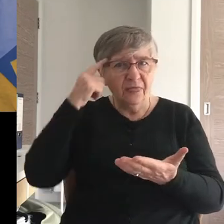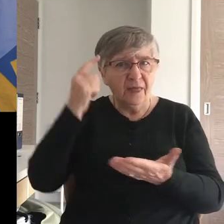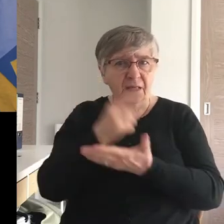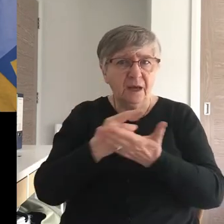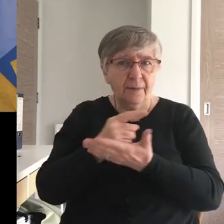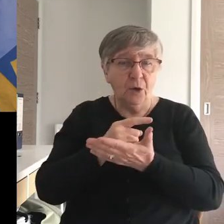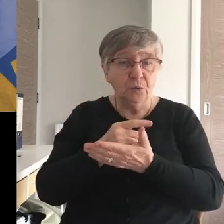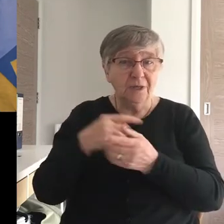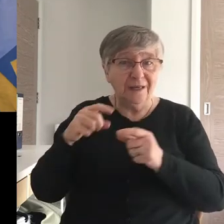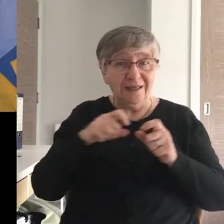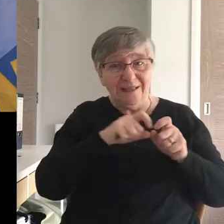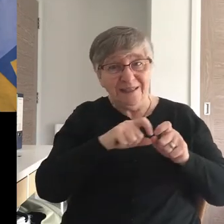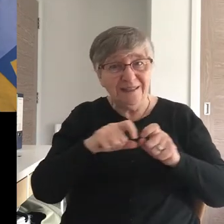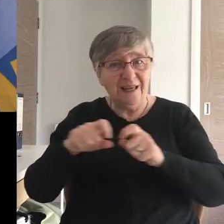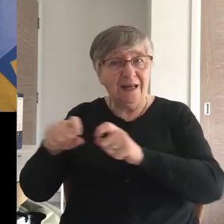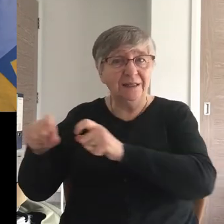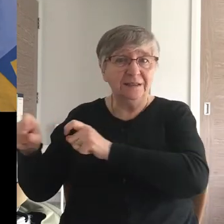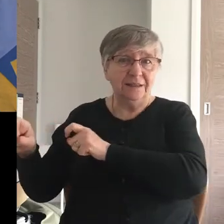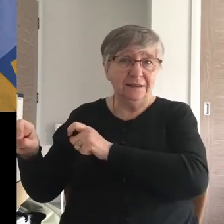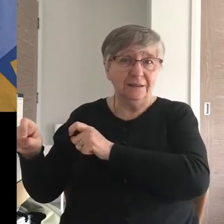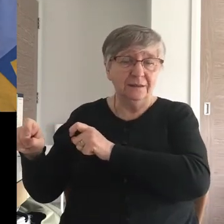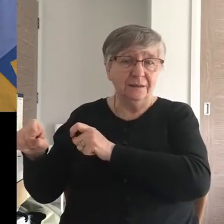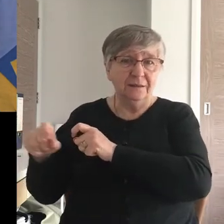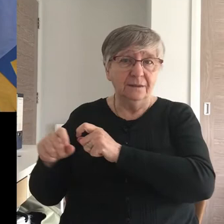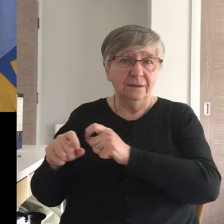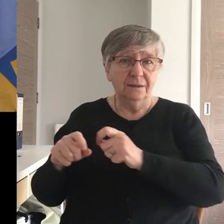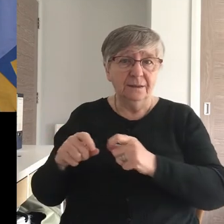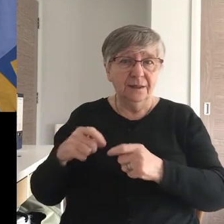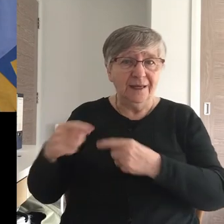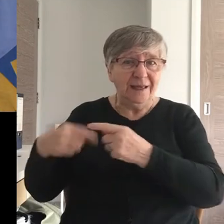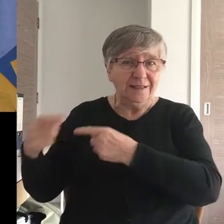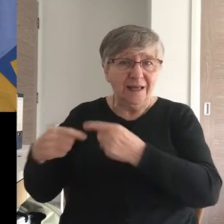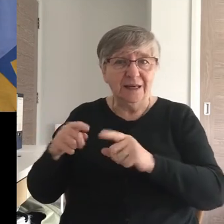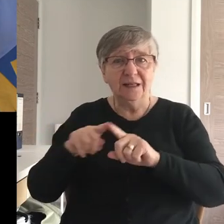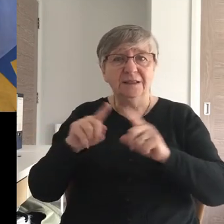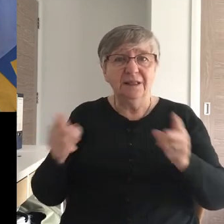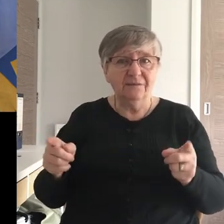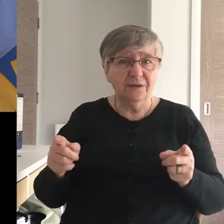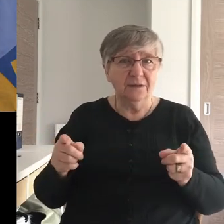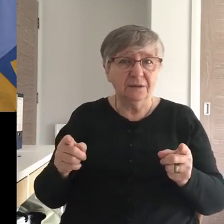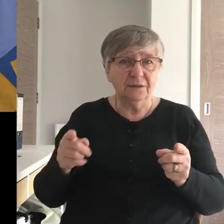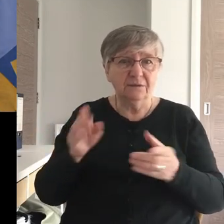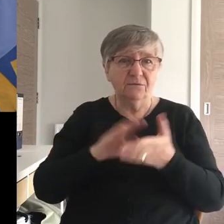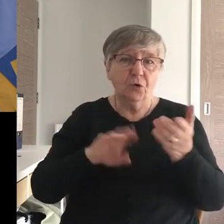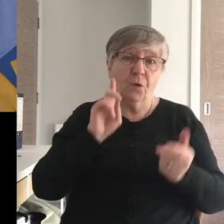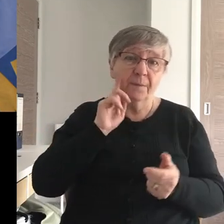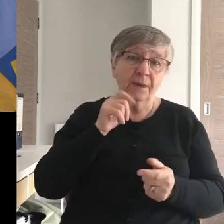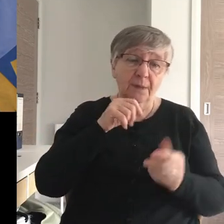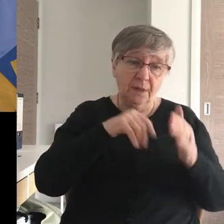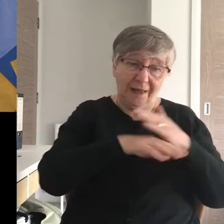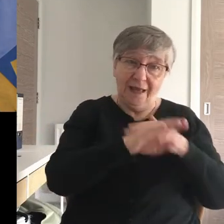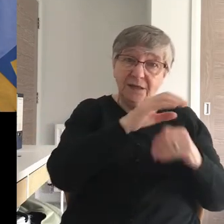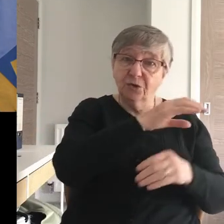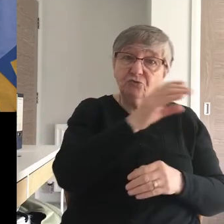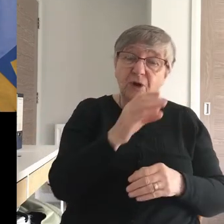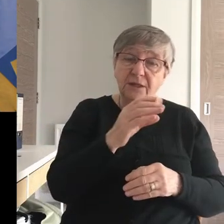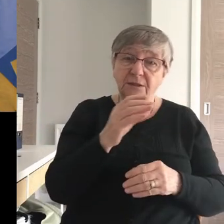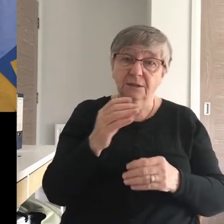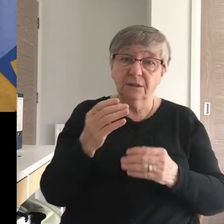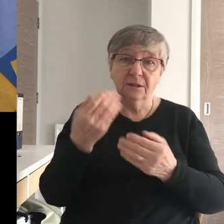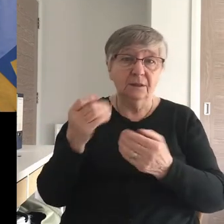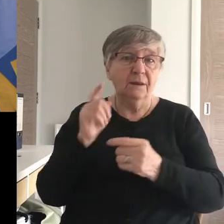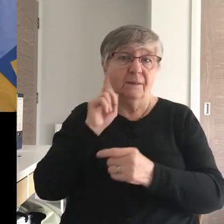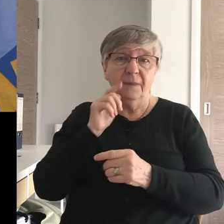of little consequence. There's an eternity, an eternal difference between those who are in Christ and those who are